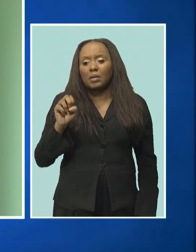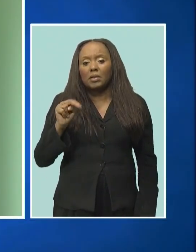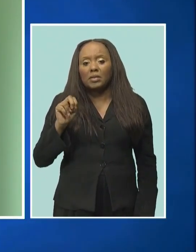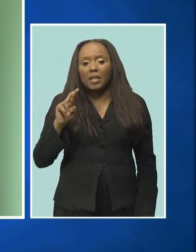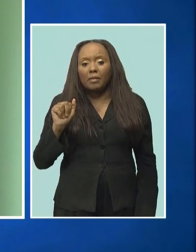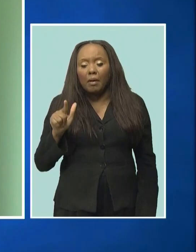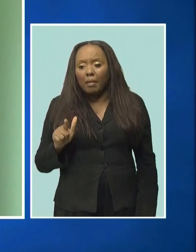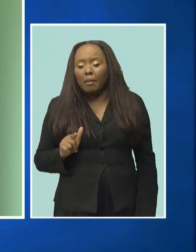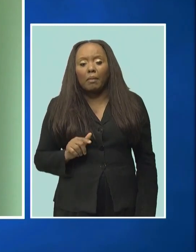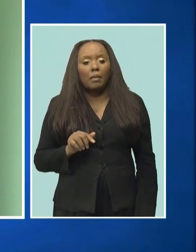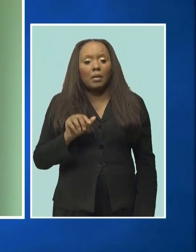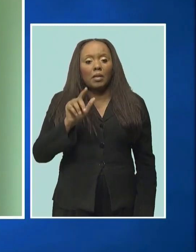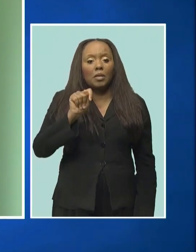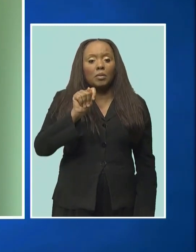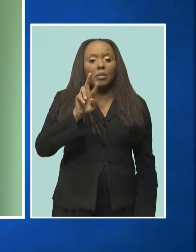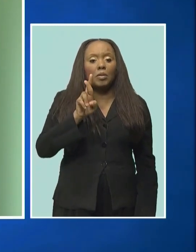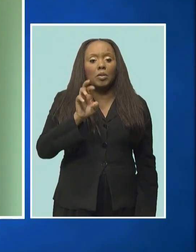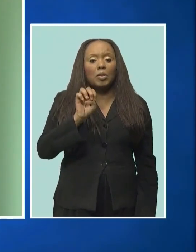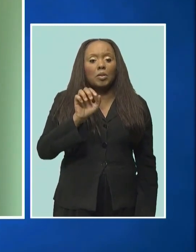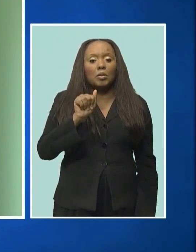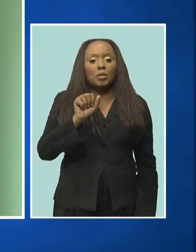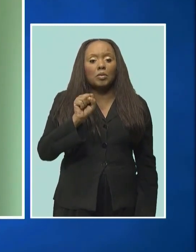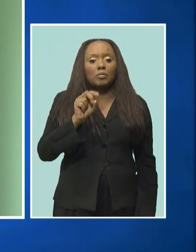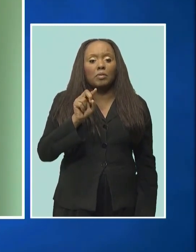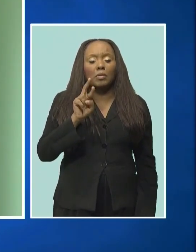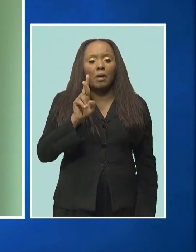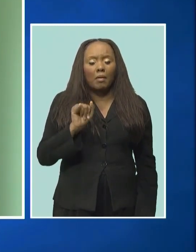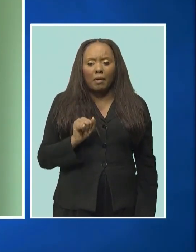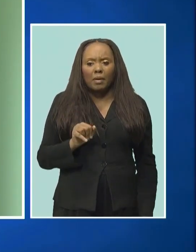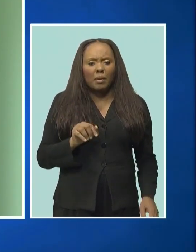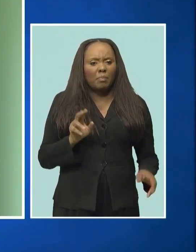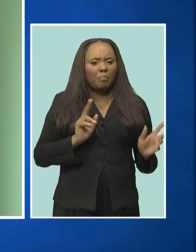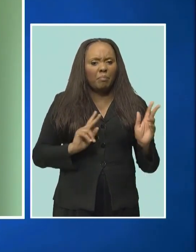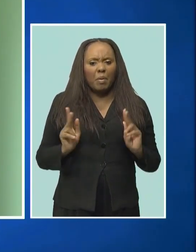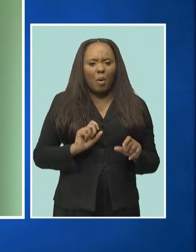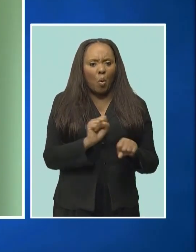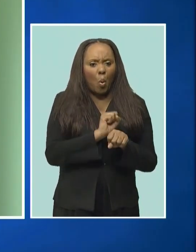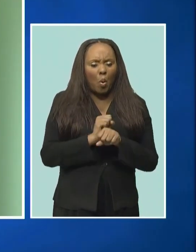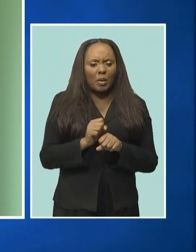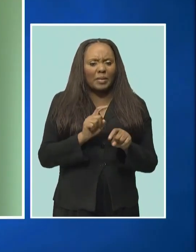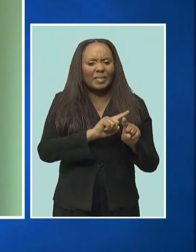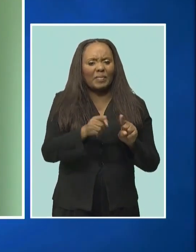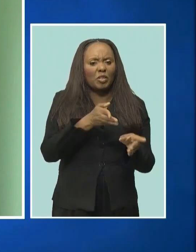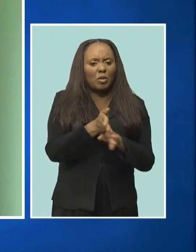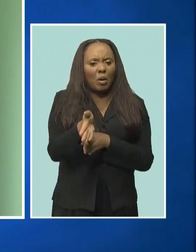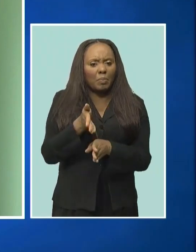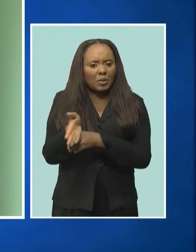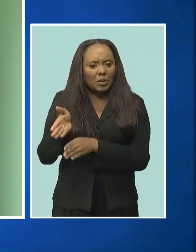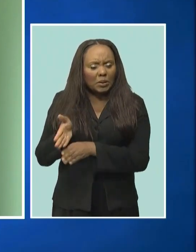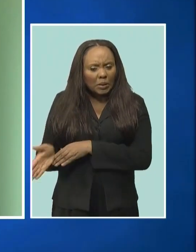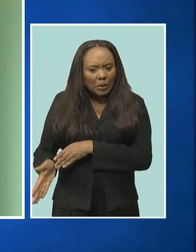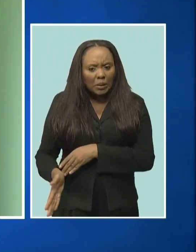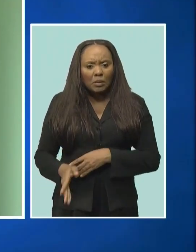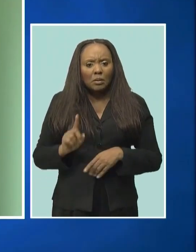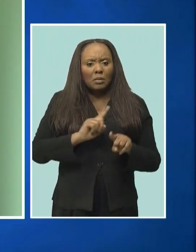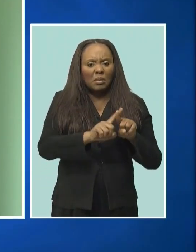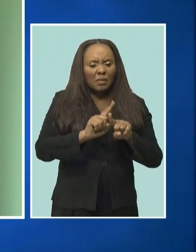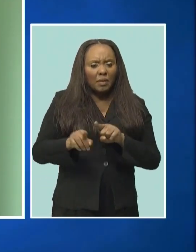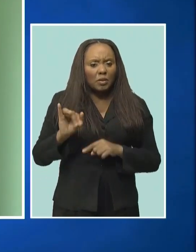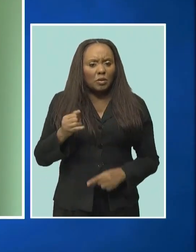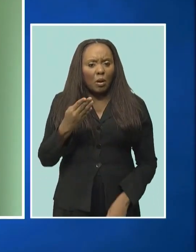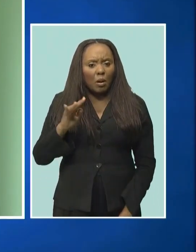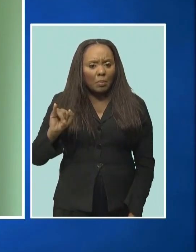Treasury. These are places our people work. It provides the employers, governments, corporates